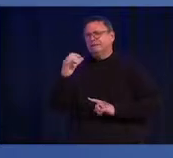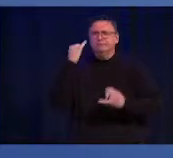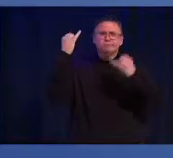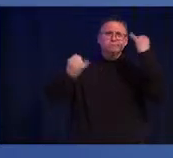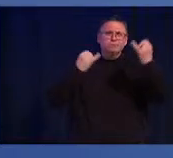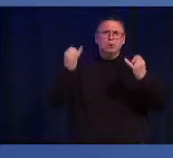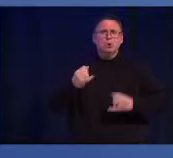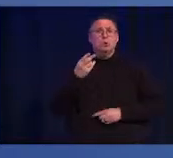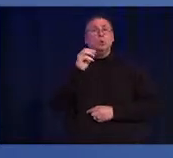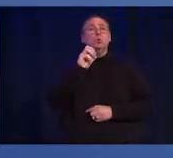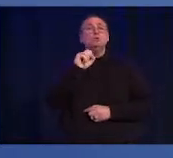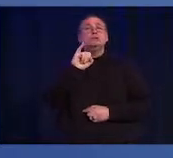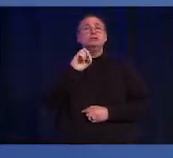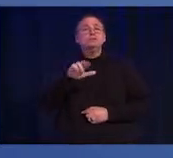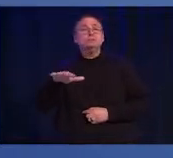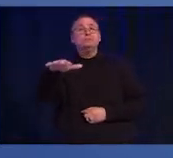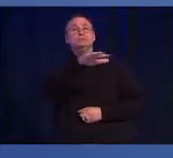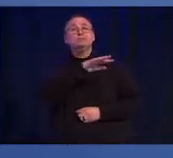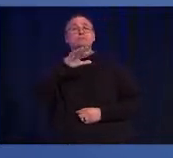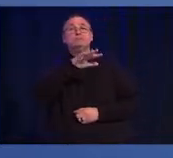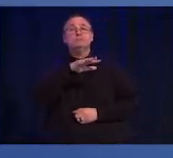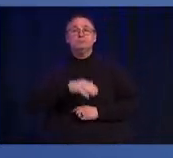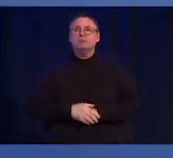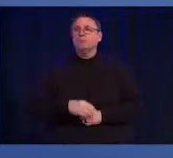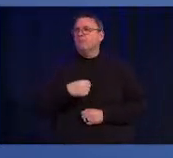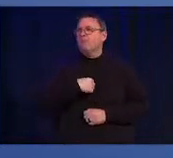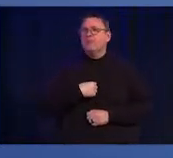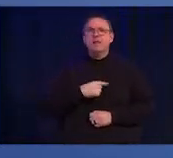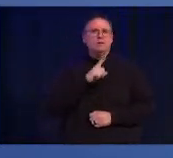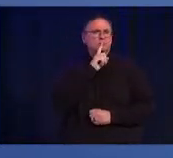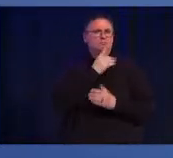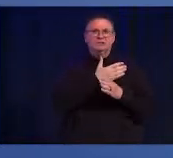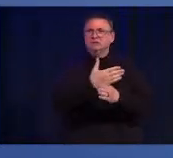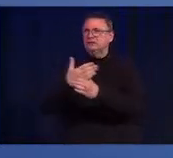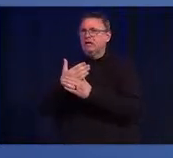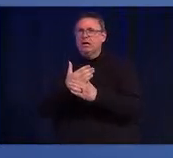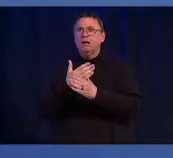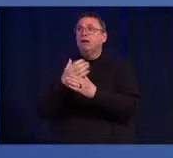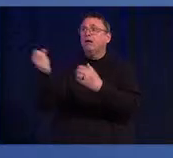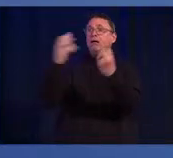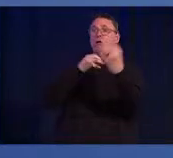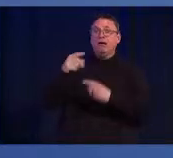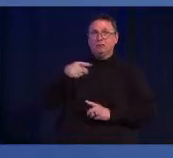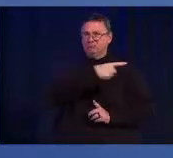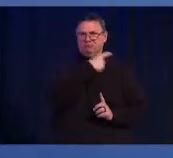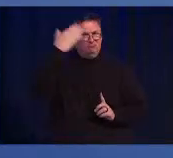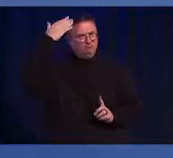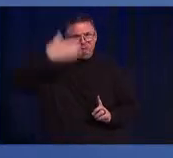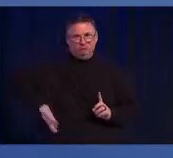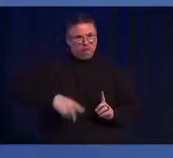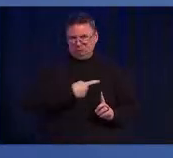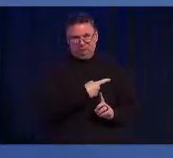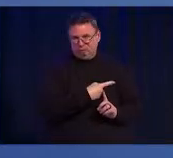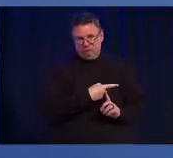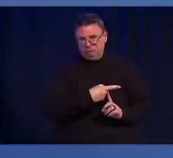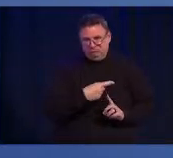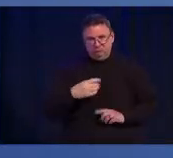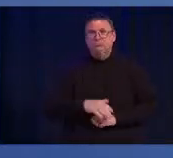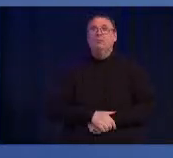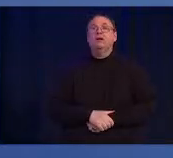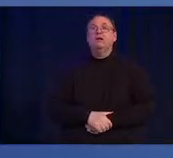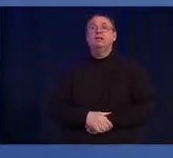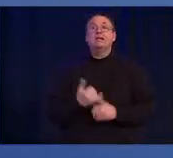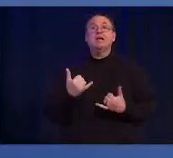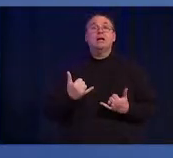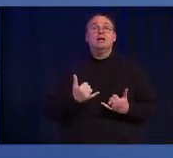in advance with the candidates. The rules for our debate are simple. Candidates will have 1 minute to make an opening statement, then I'll begin